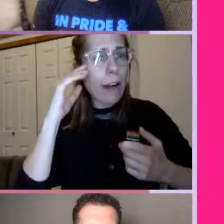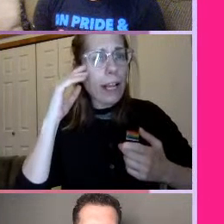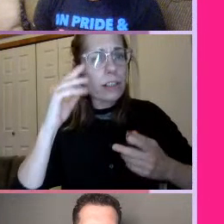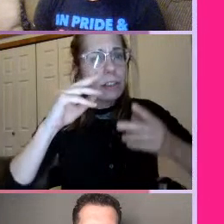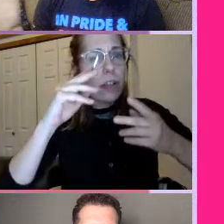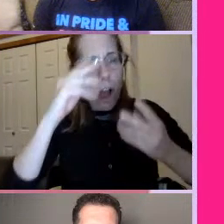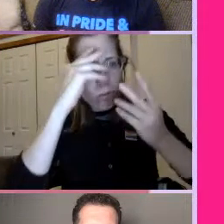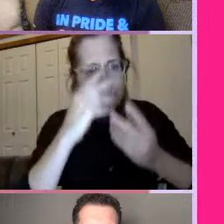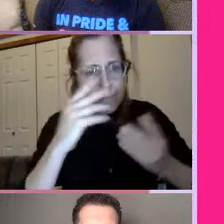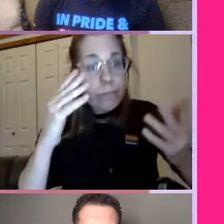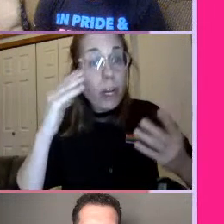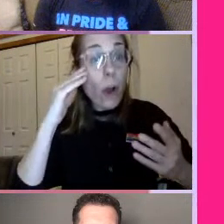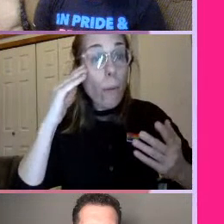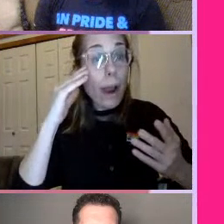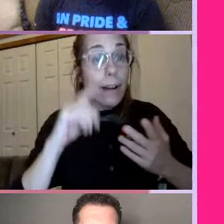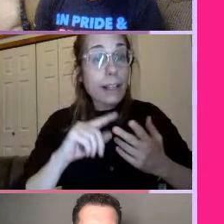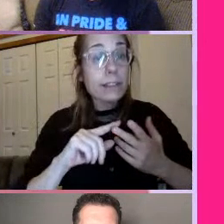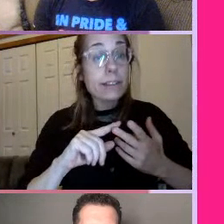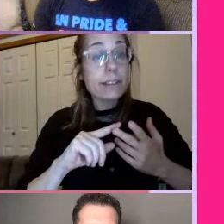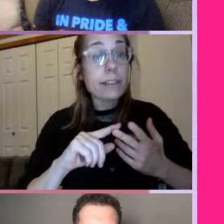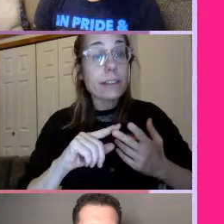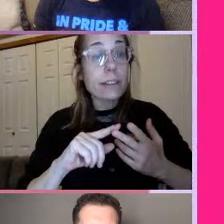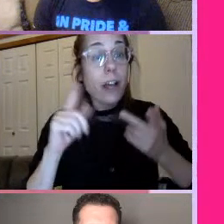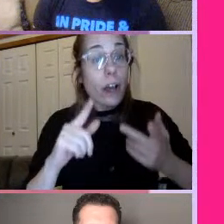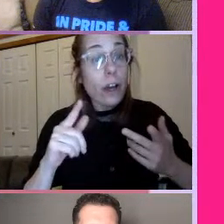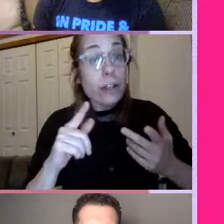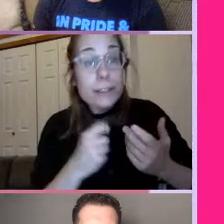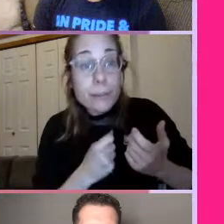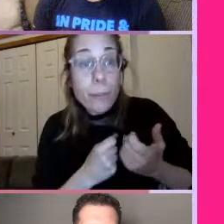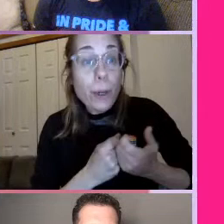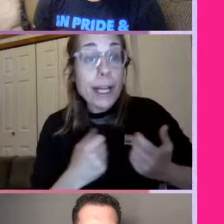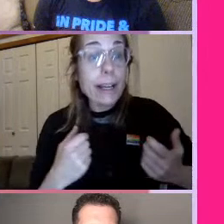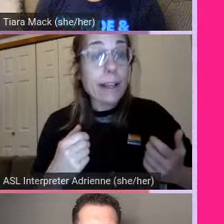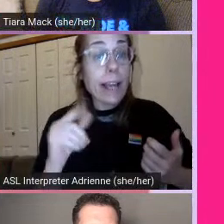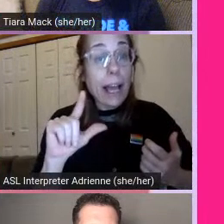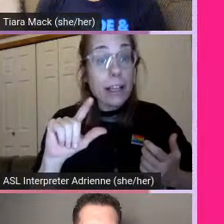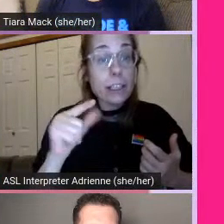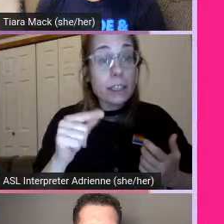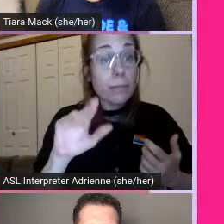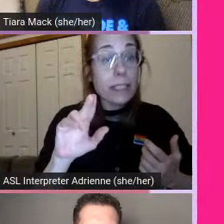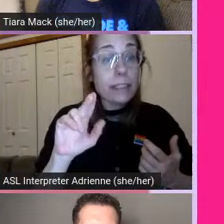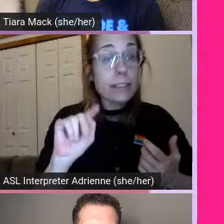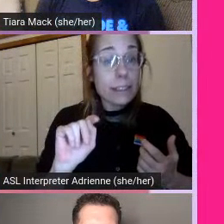Changes for support of the LGBTQ+ young people. Another great example.